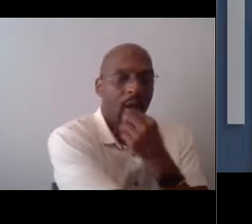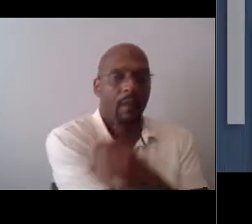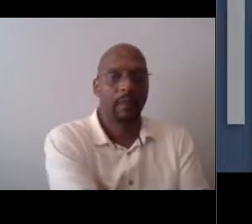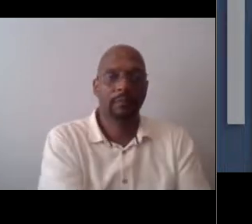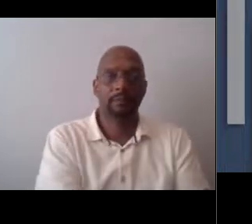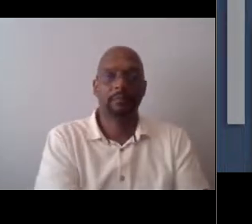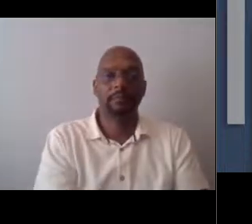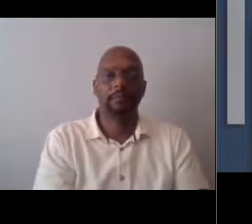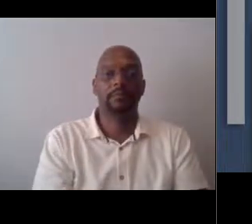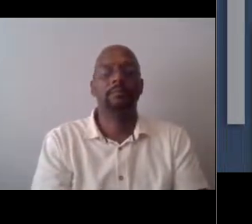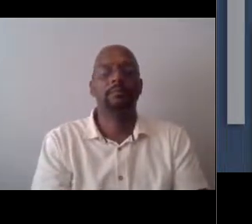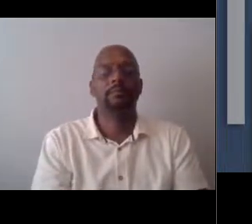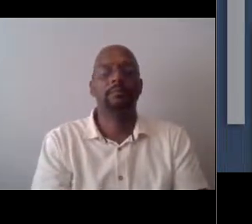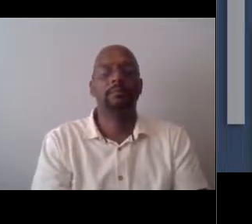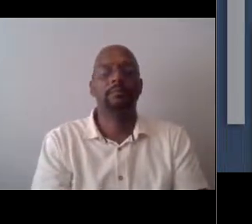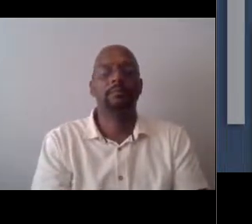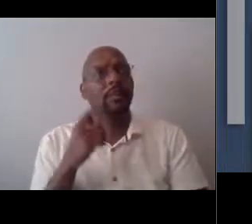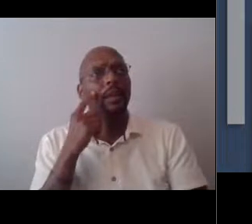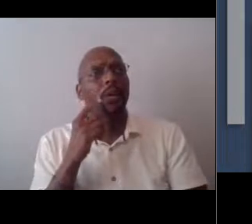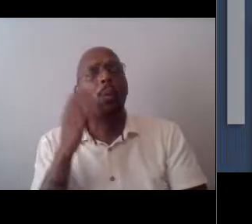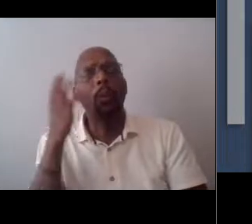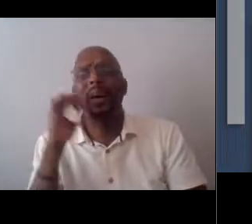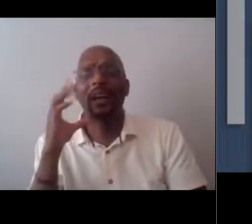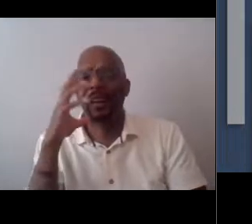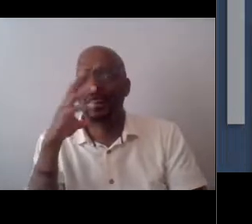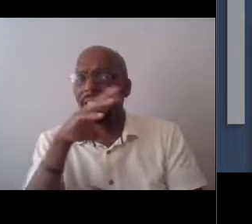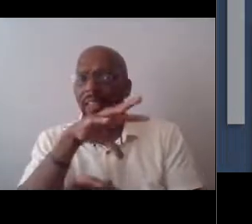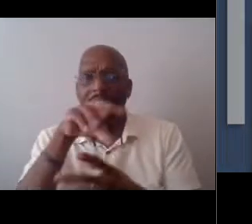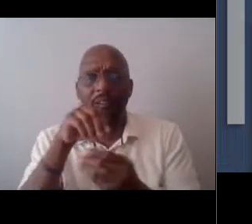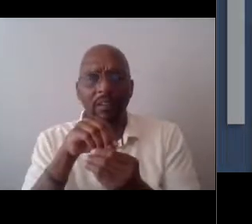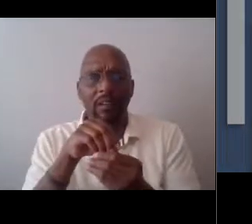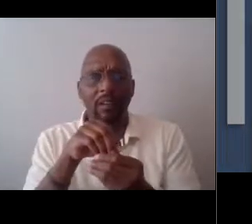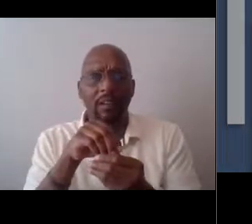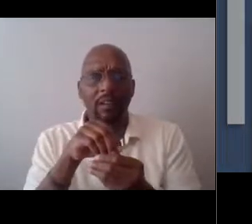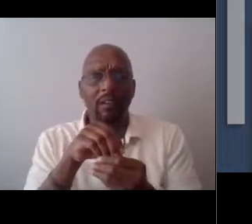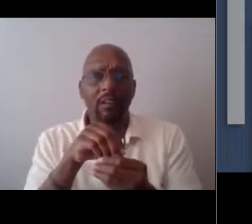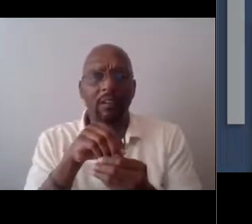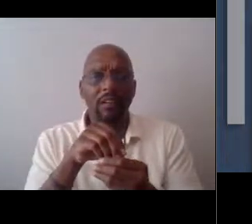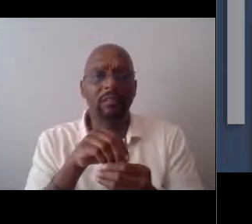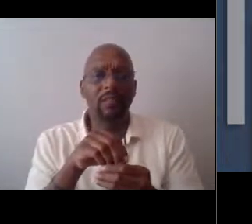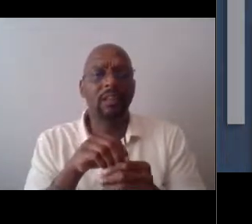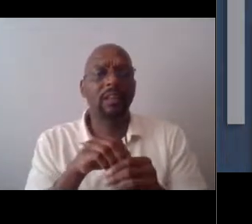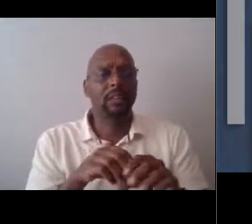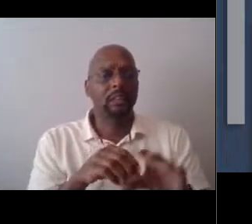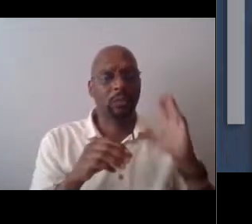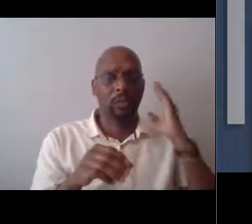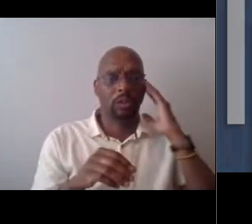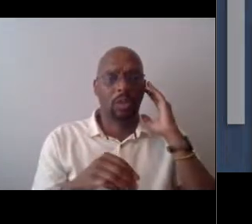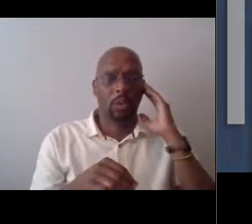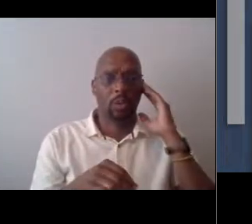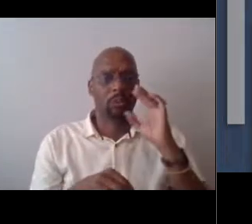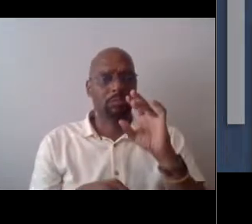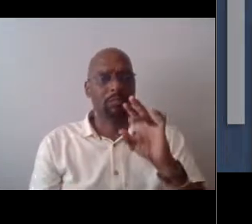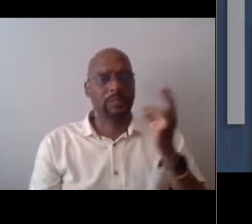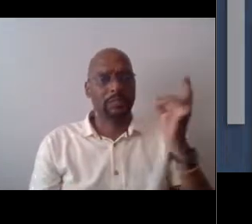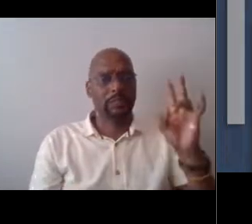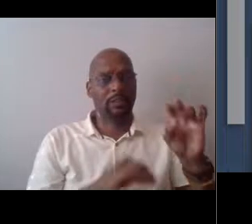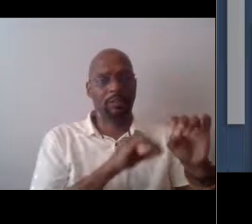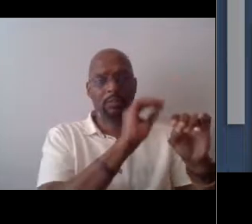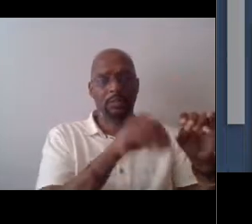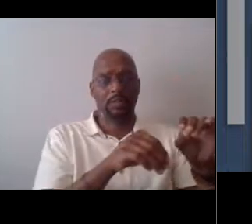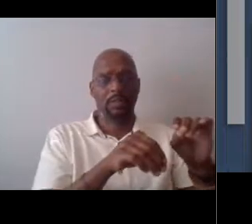also included. I'm not saying to exclude the 83% of trips that are non-commute trips, but that's still one of